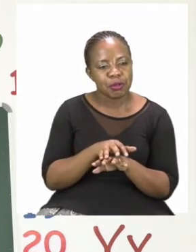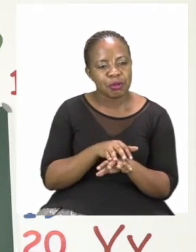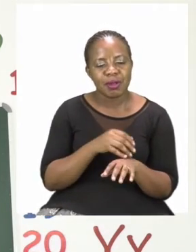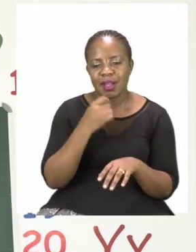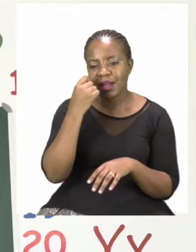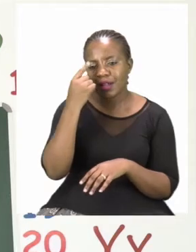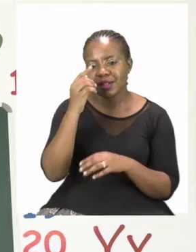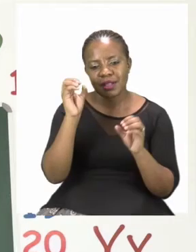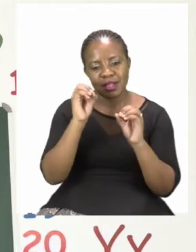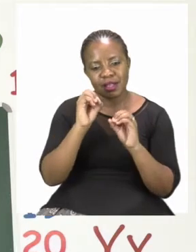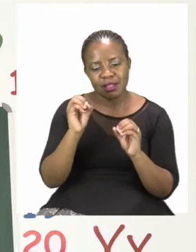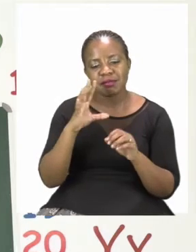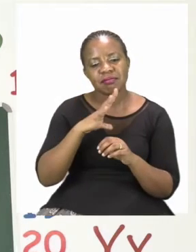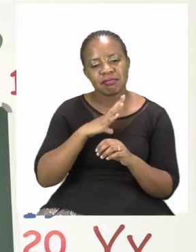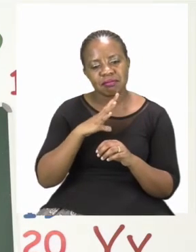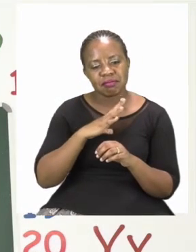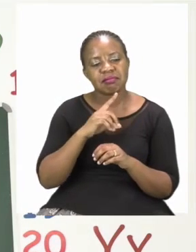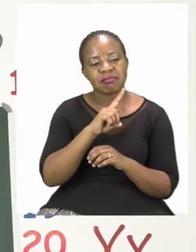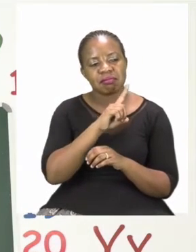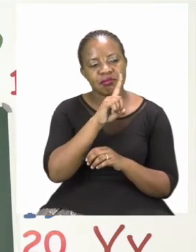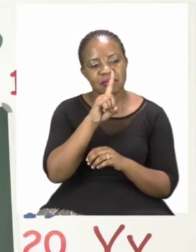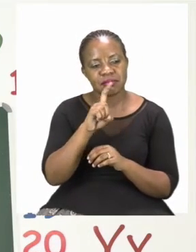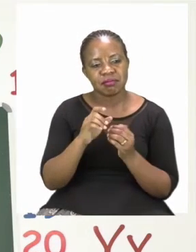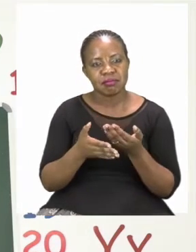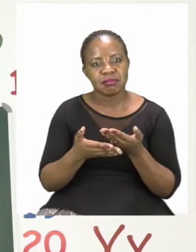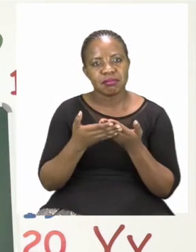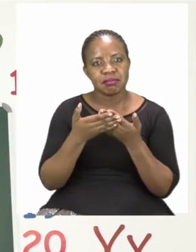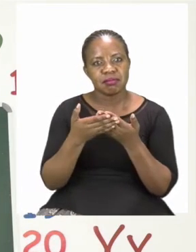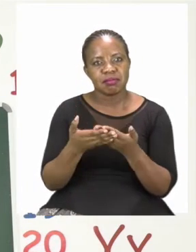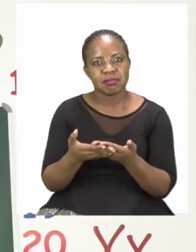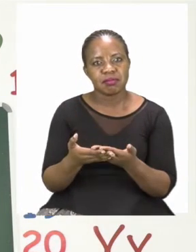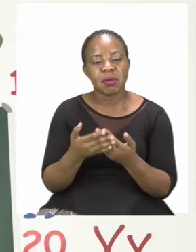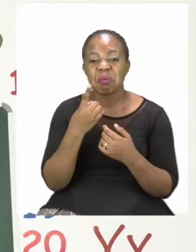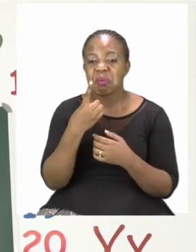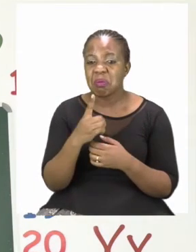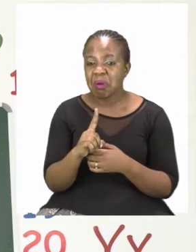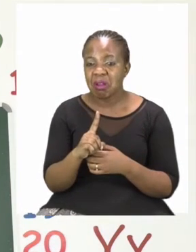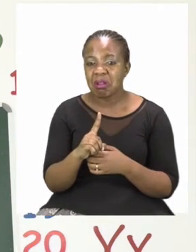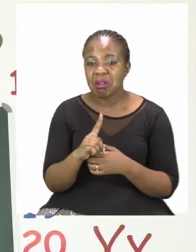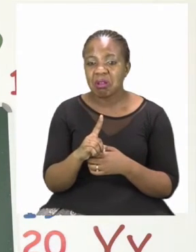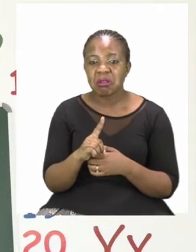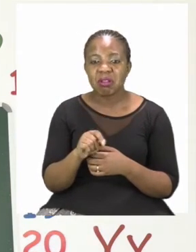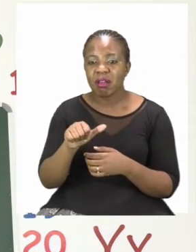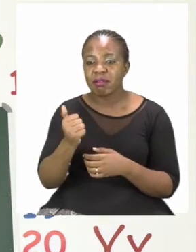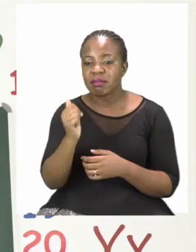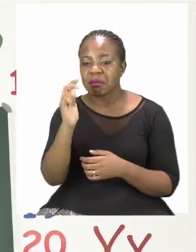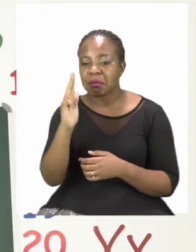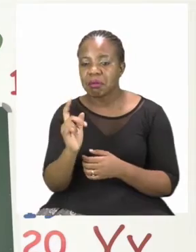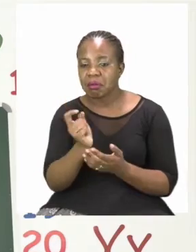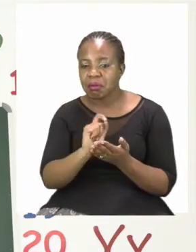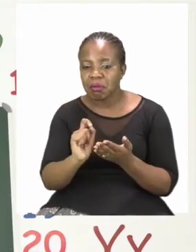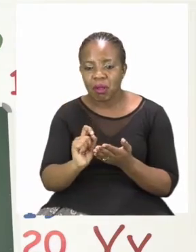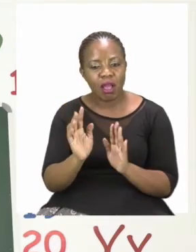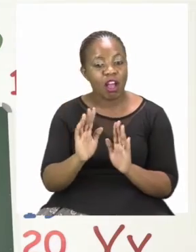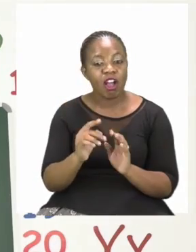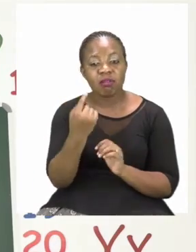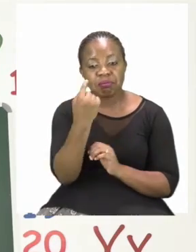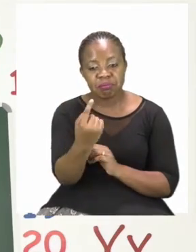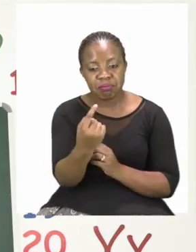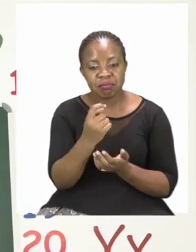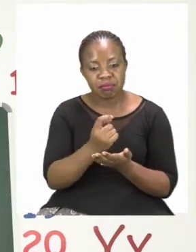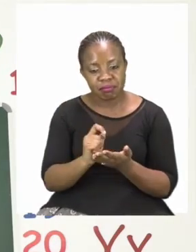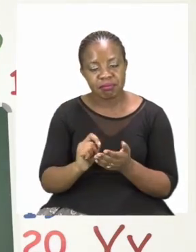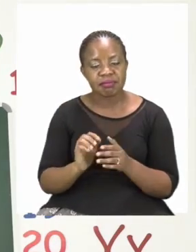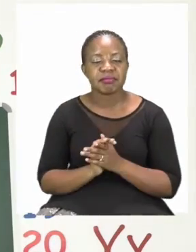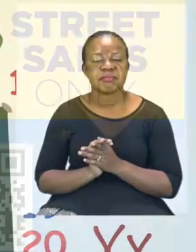to ask. But it's not okay for someone to do your work for you. We will be back